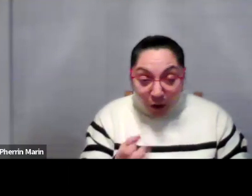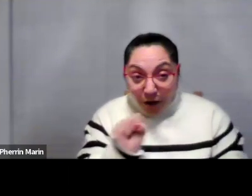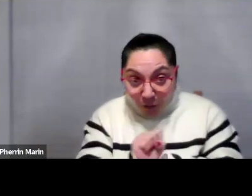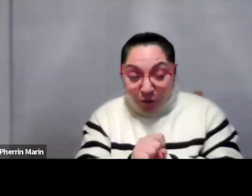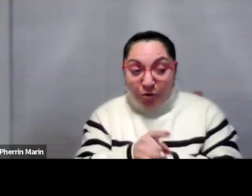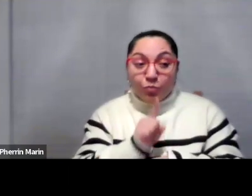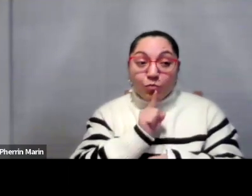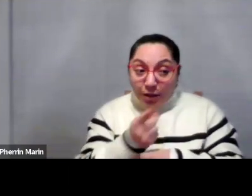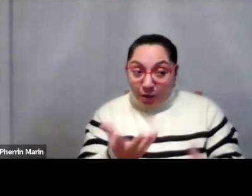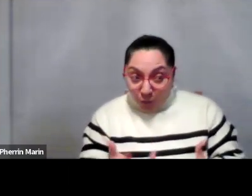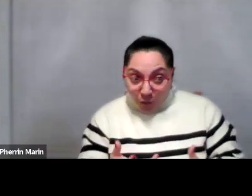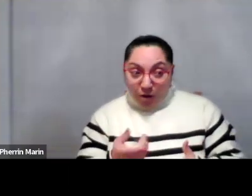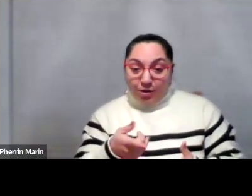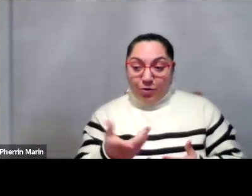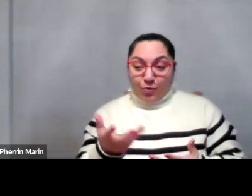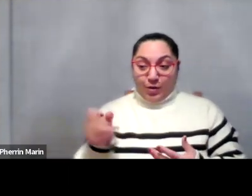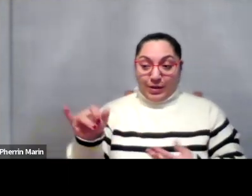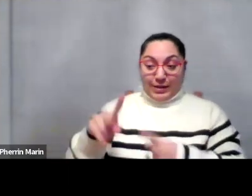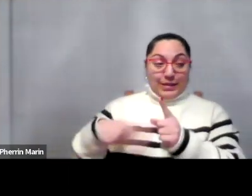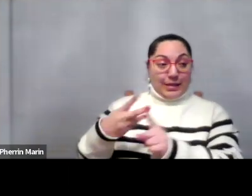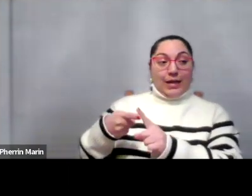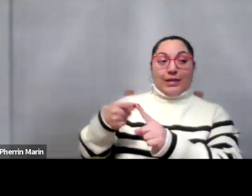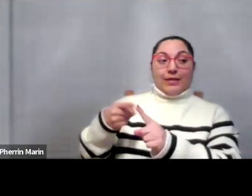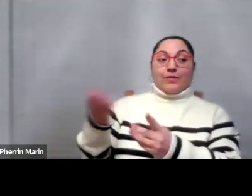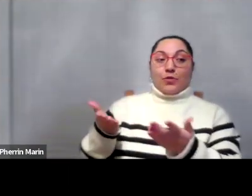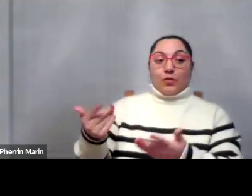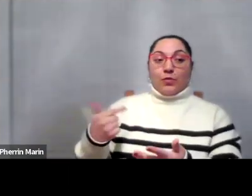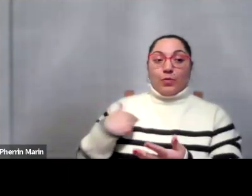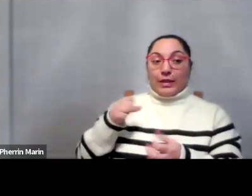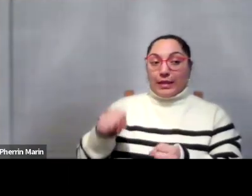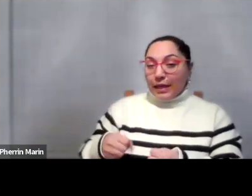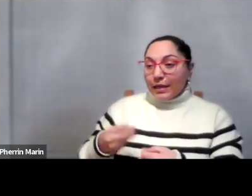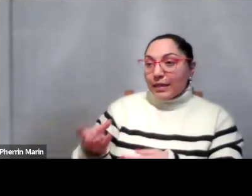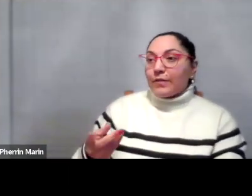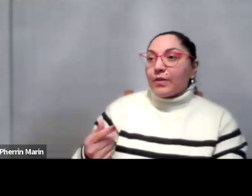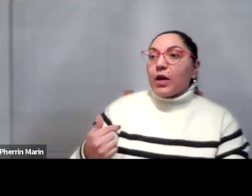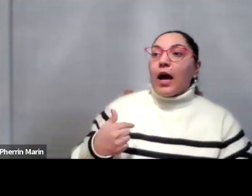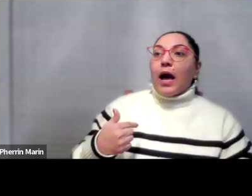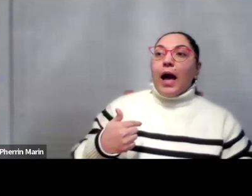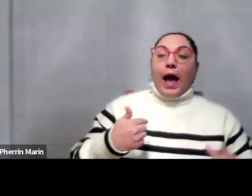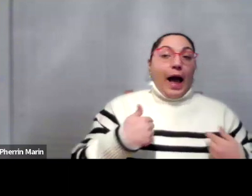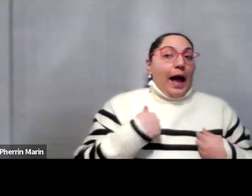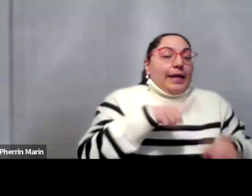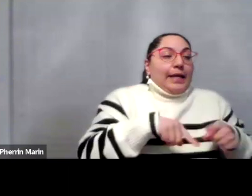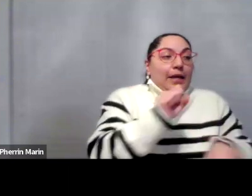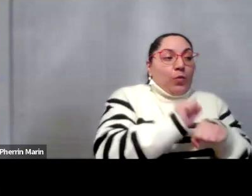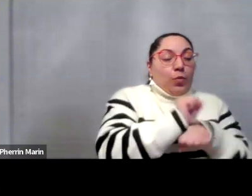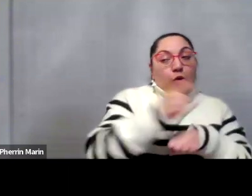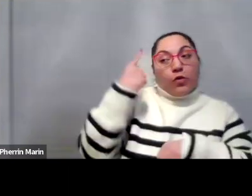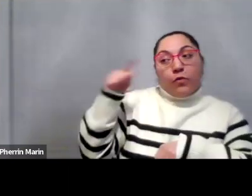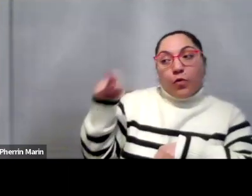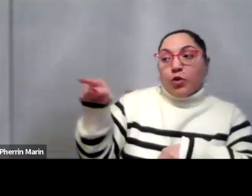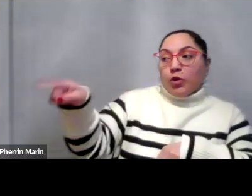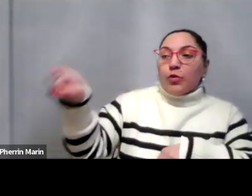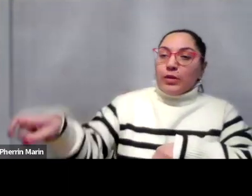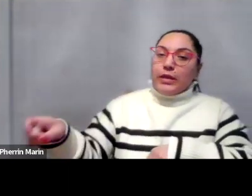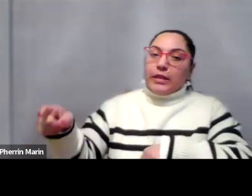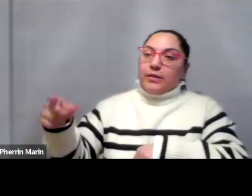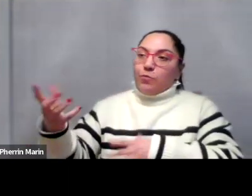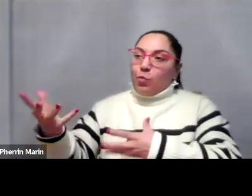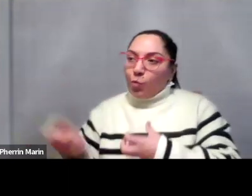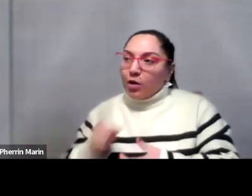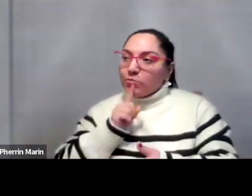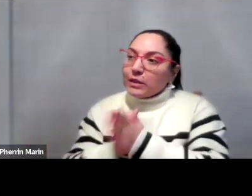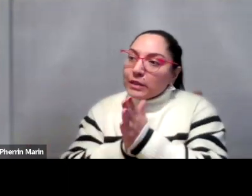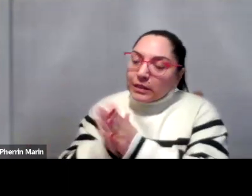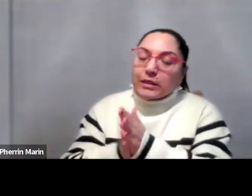a service that we really can provide to you? We can't do the work without the buy-in from the individual. And that